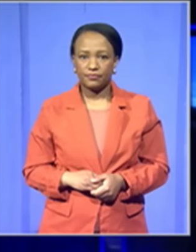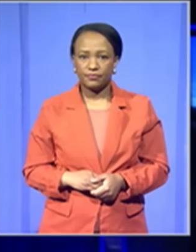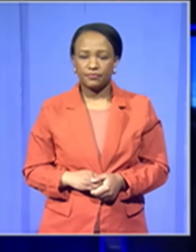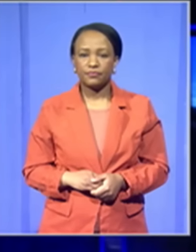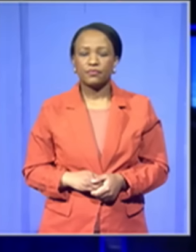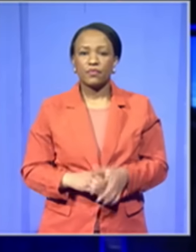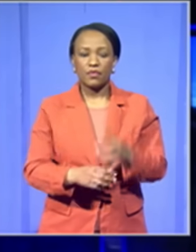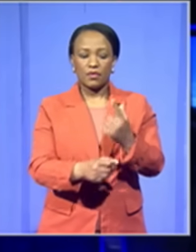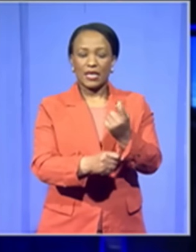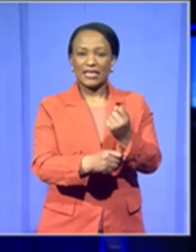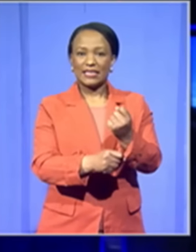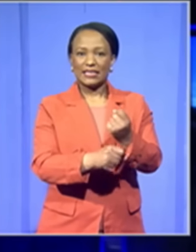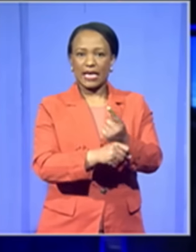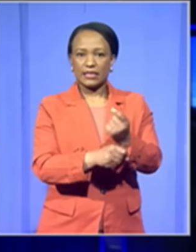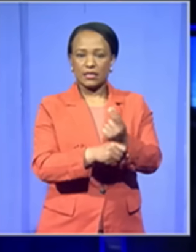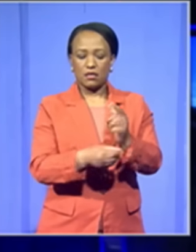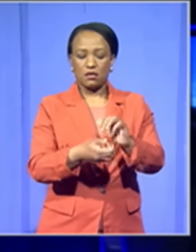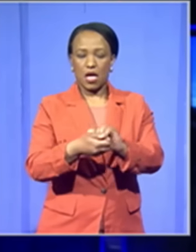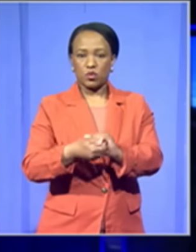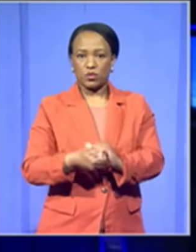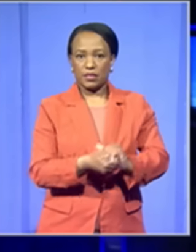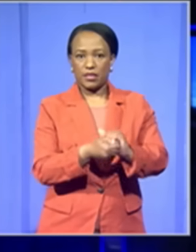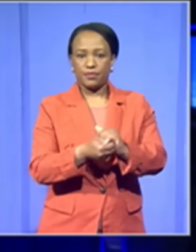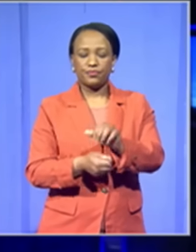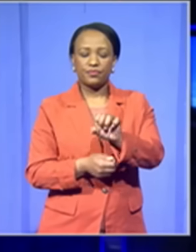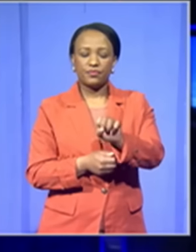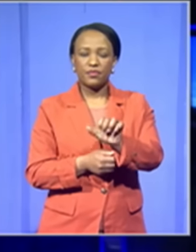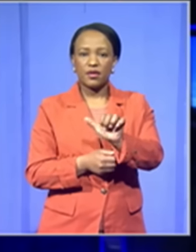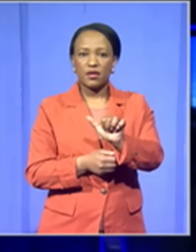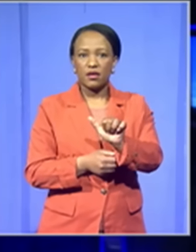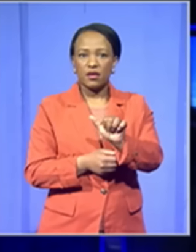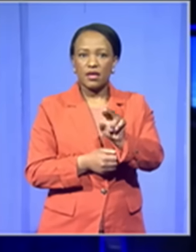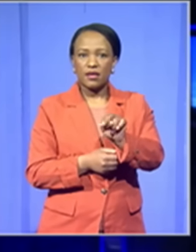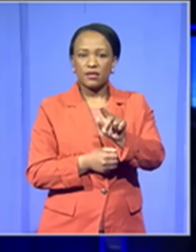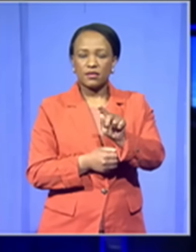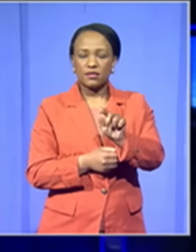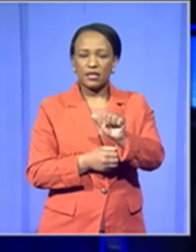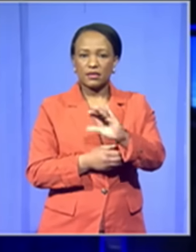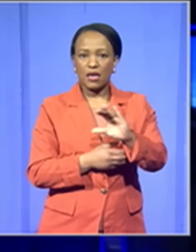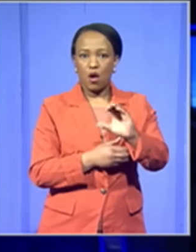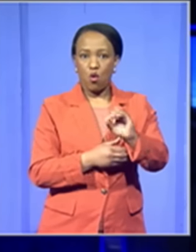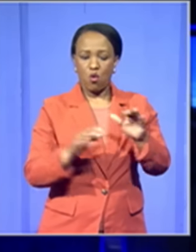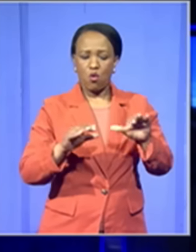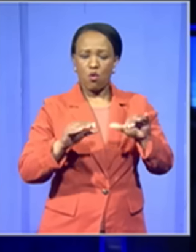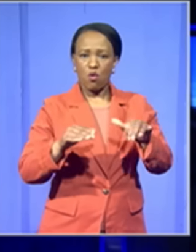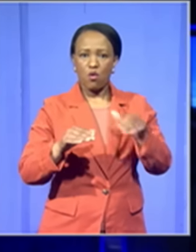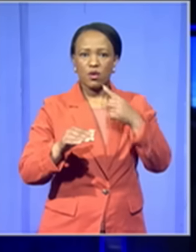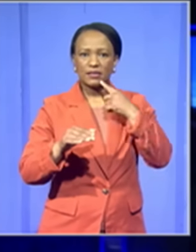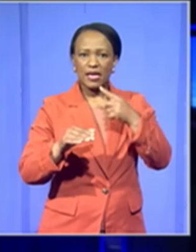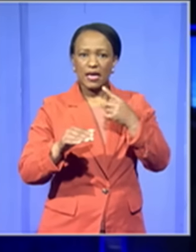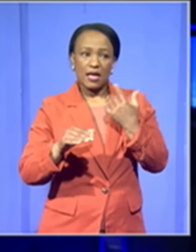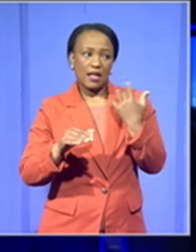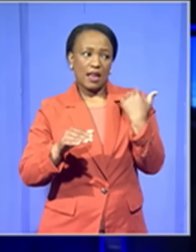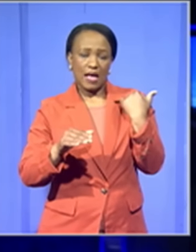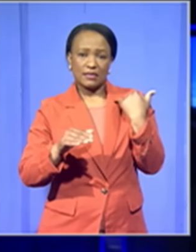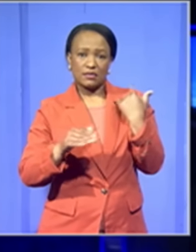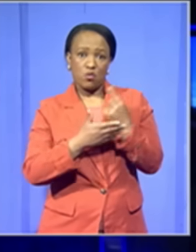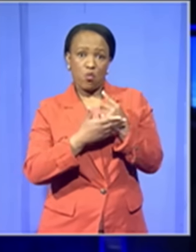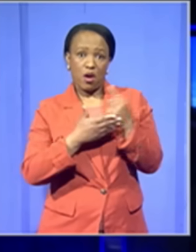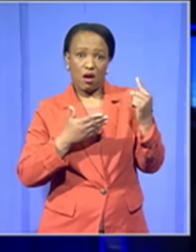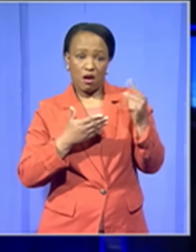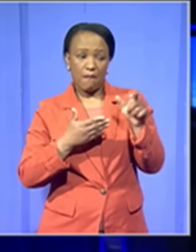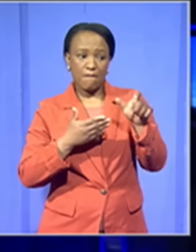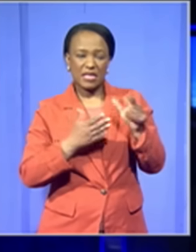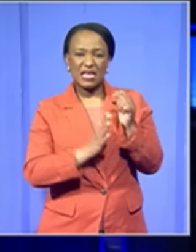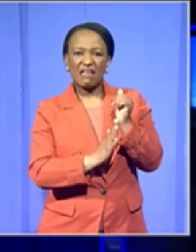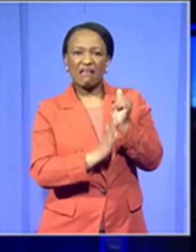Mokgatlo wa ditekesi wa Santaco o re o keke wa jara boikarabelo mabapi le ho bolawa ha mokganni wa e-hailing bekeng e fetileng Soweto ka ha sepolesa se santse